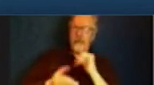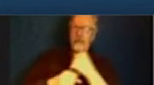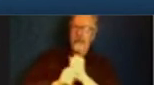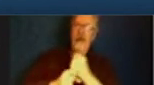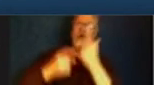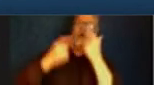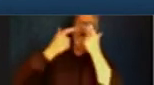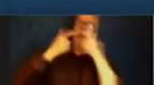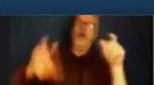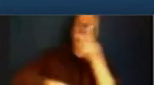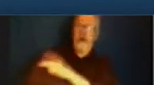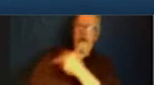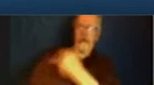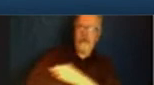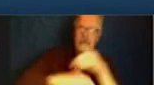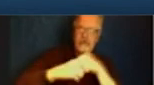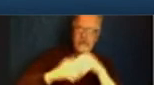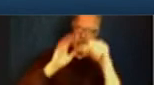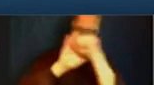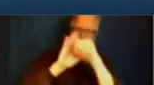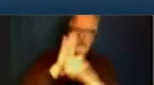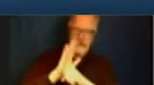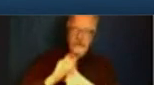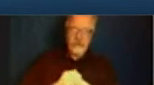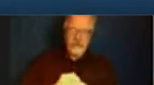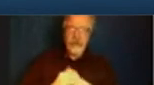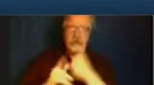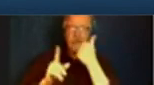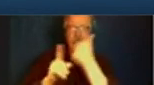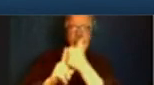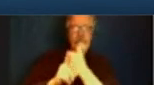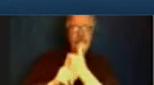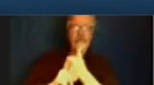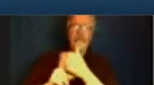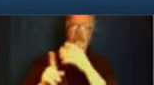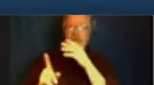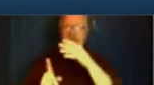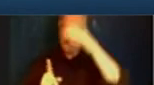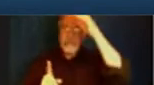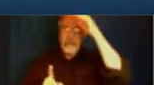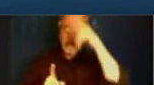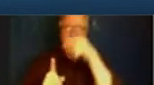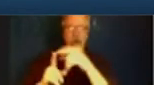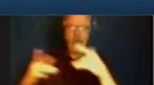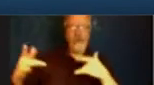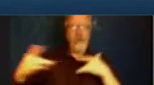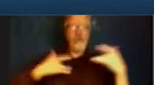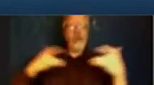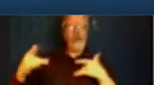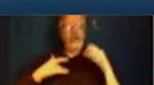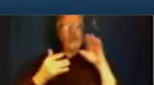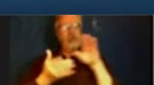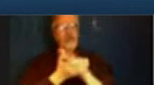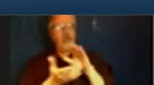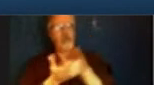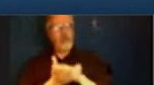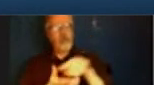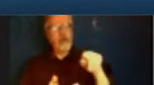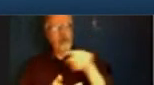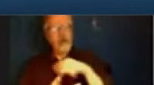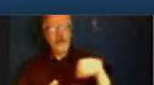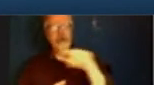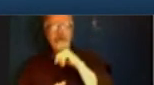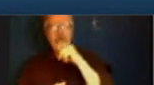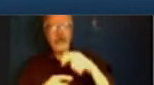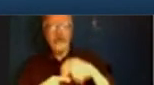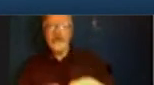are parents and concerned about school not being paused as we come out of the winter